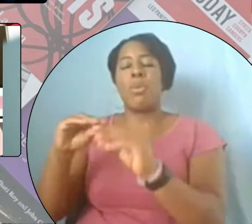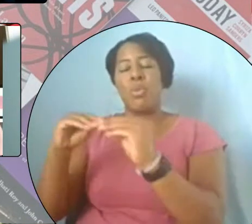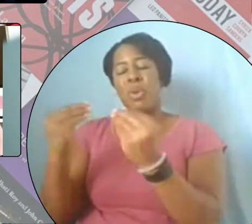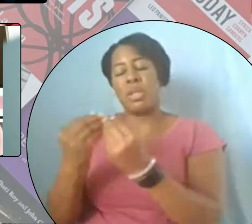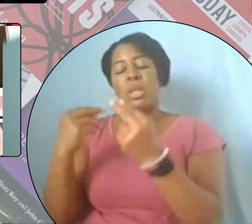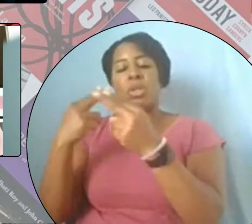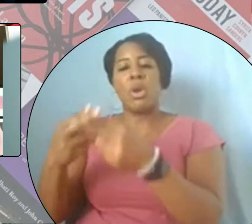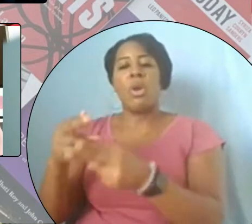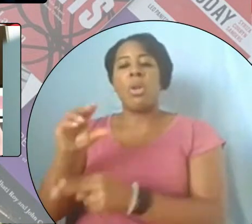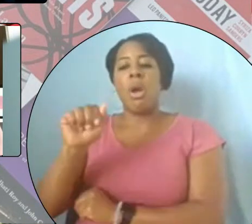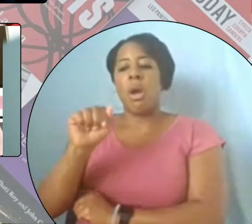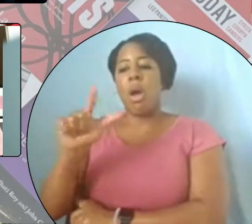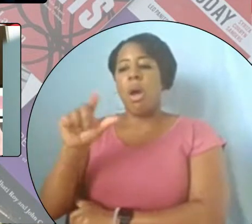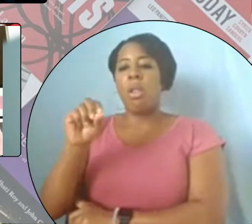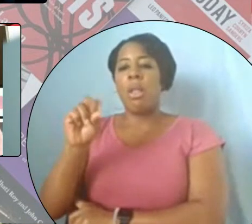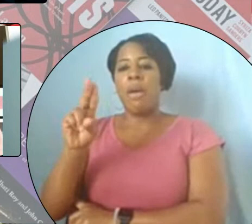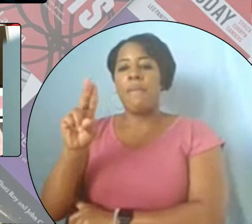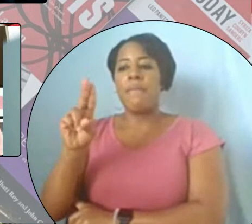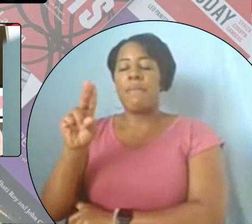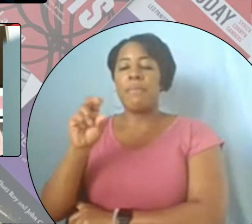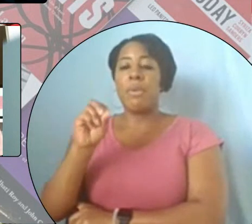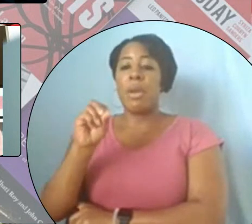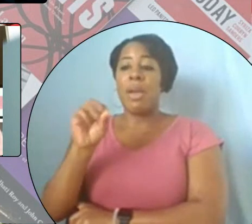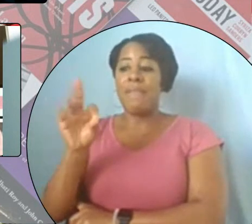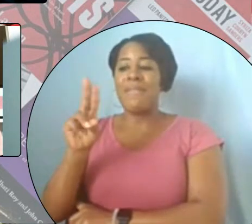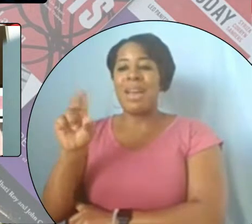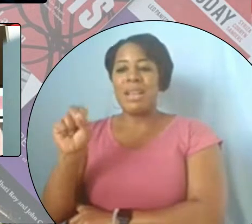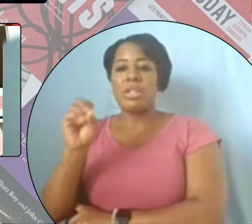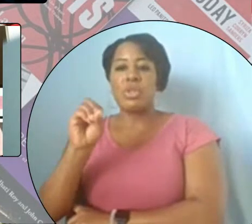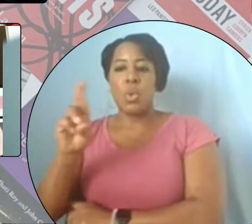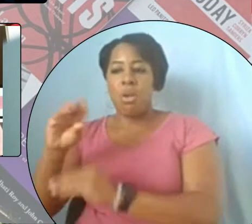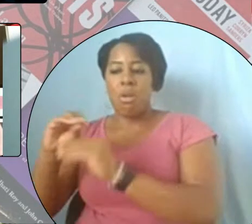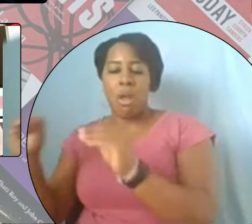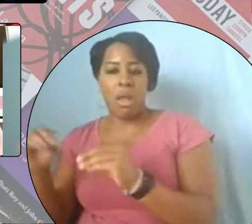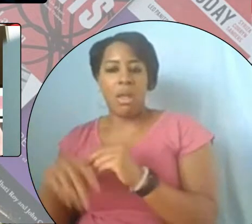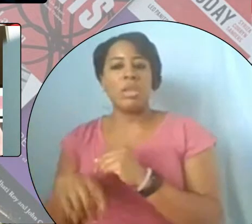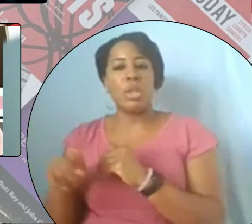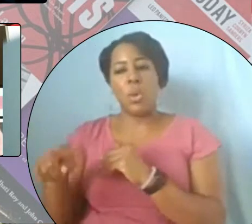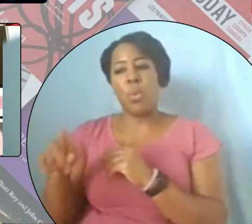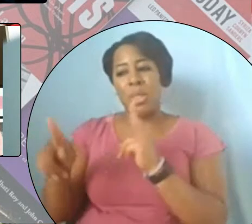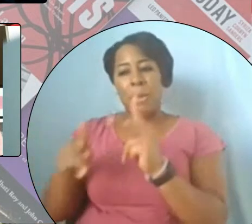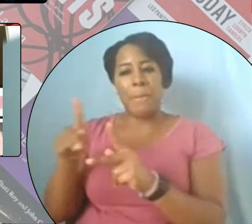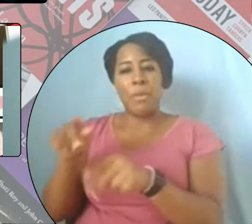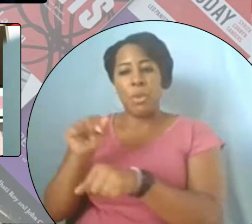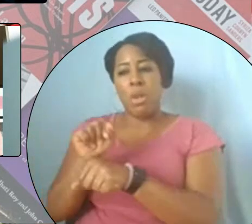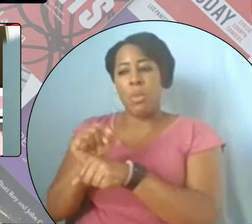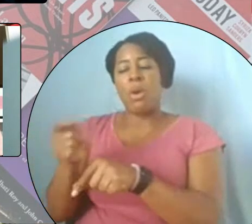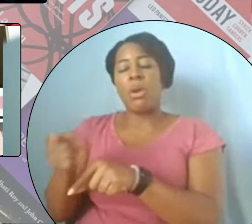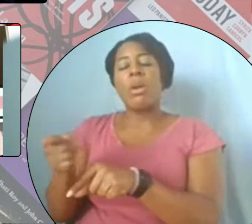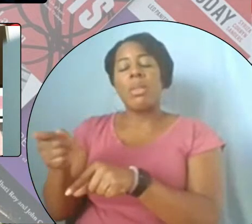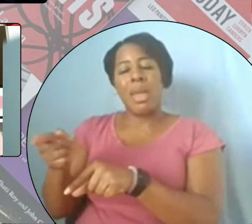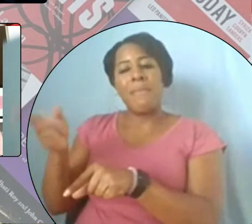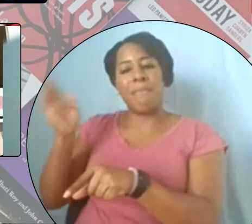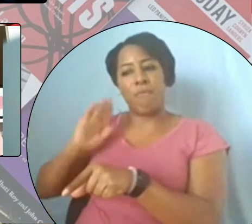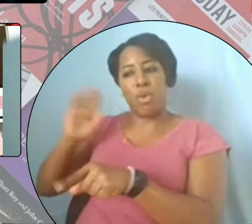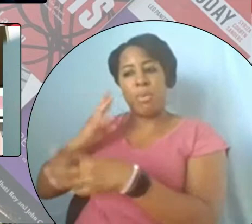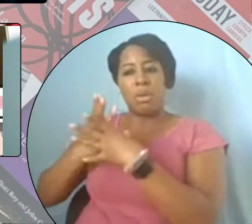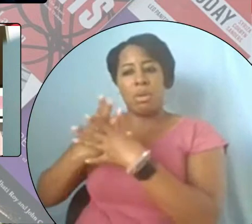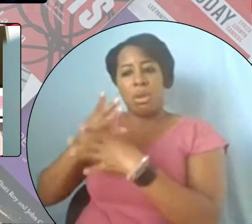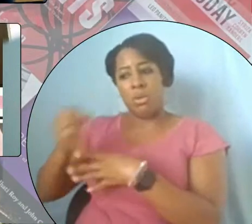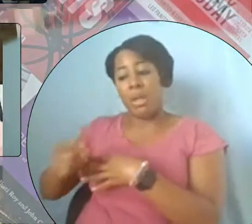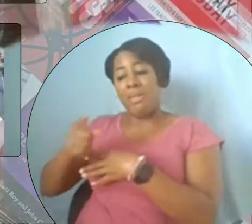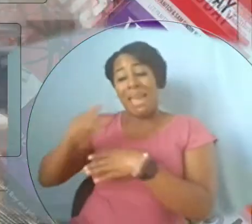organization that is founded by formerly incarcerated individuals who hire formerly incarcerated